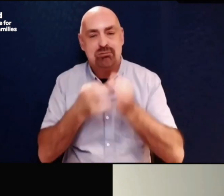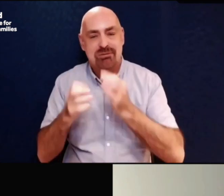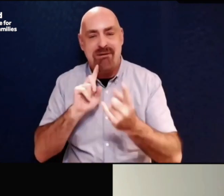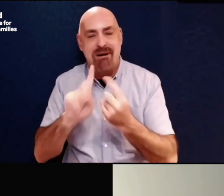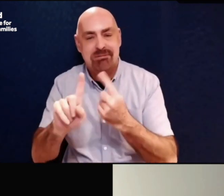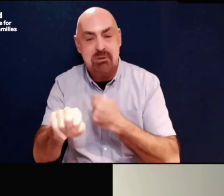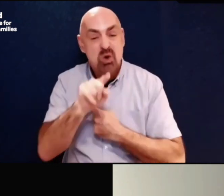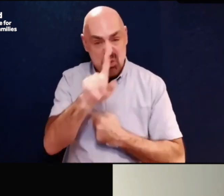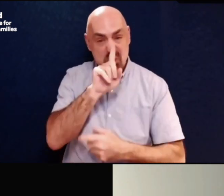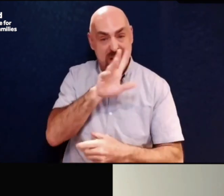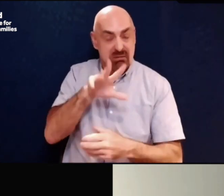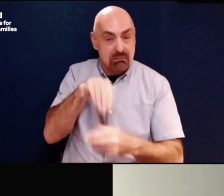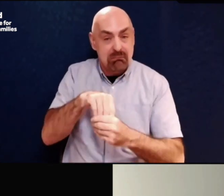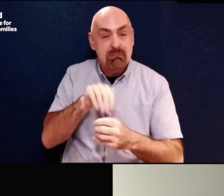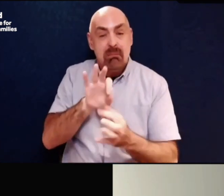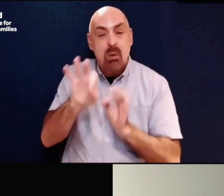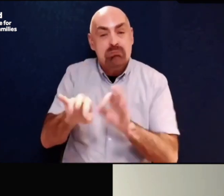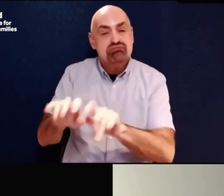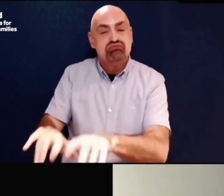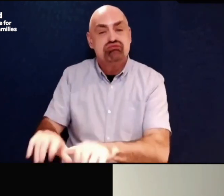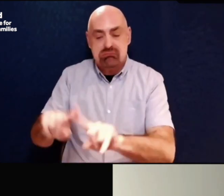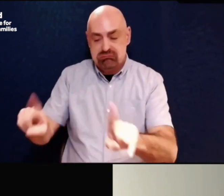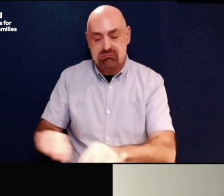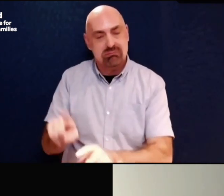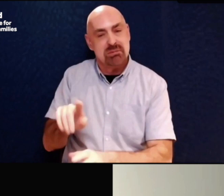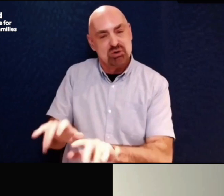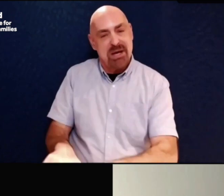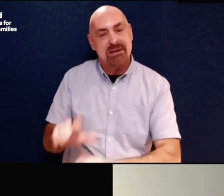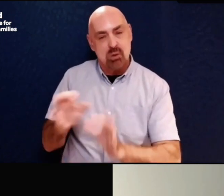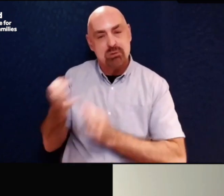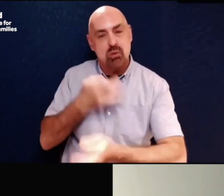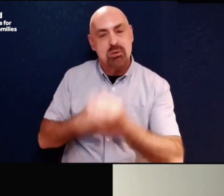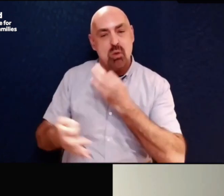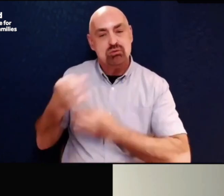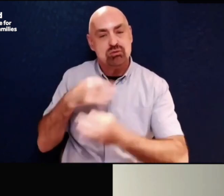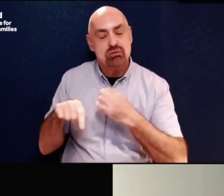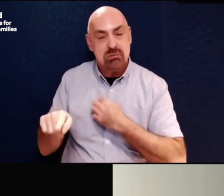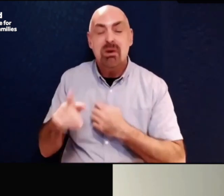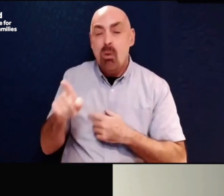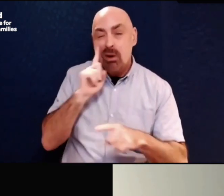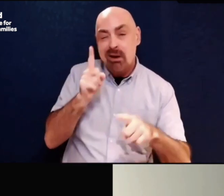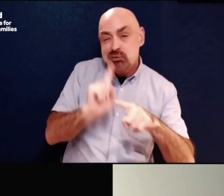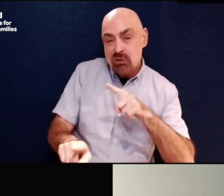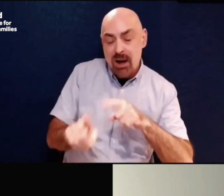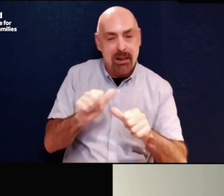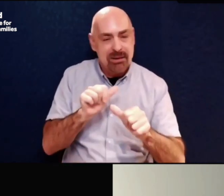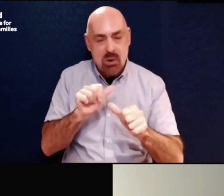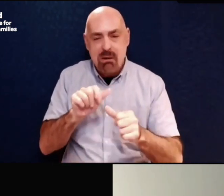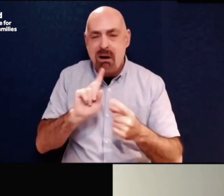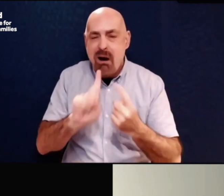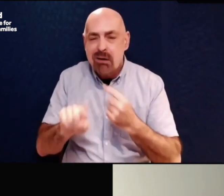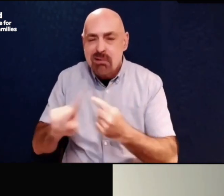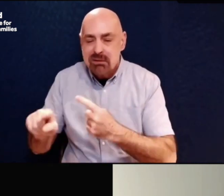take part in this by sharing your questions in the chat function on your screen, and we will try our best to raise